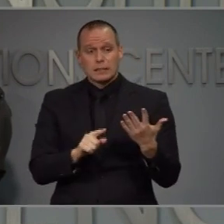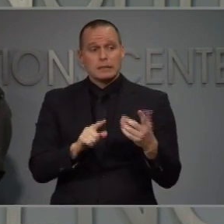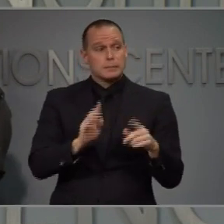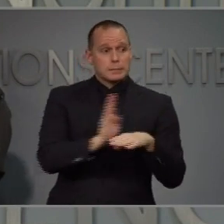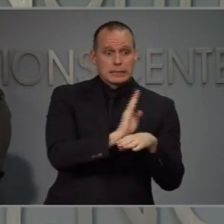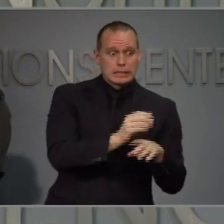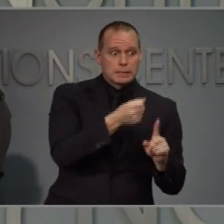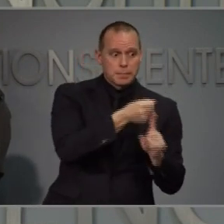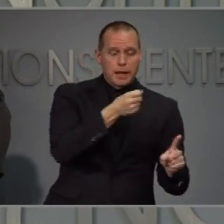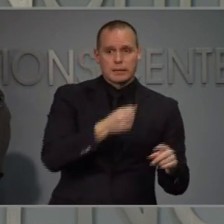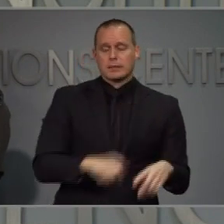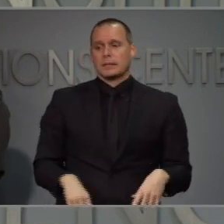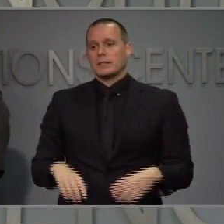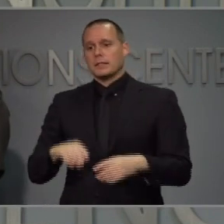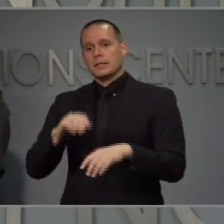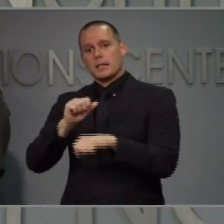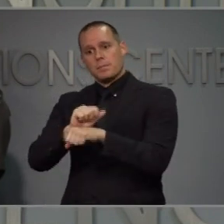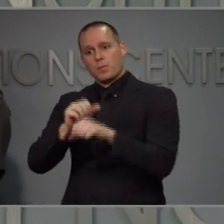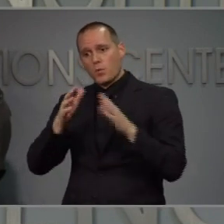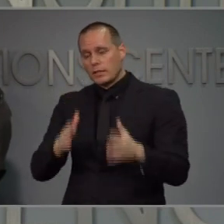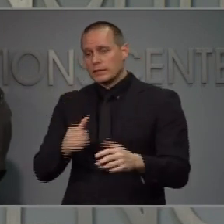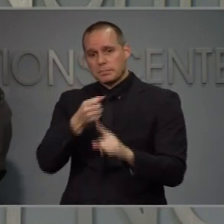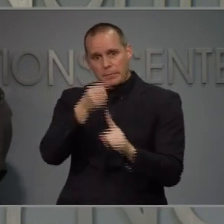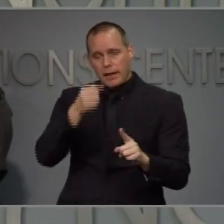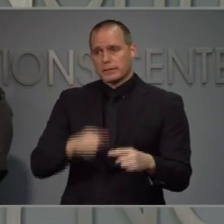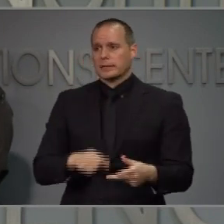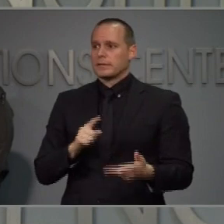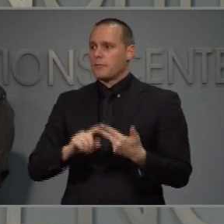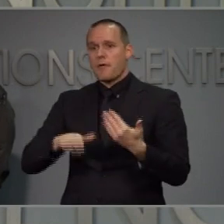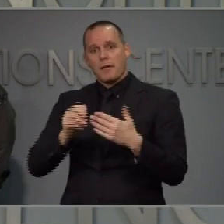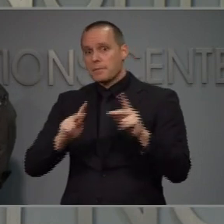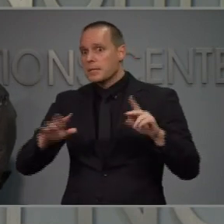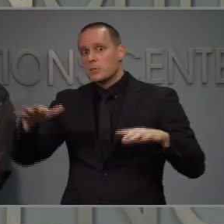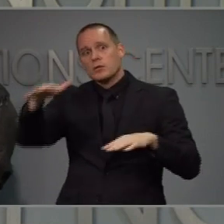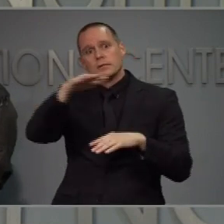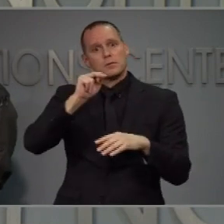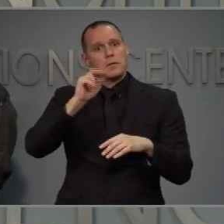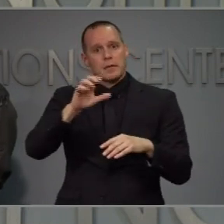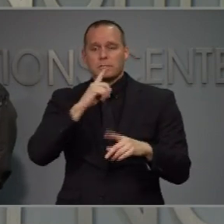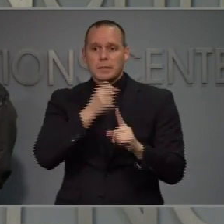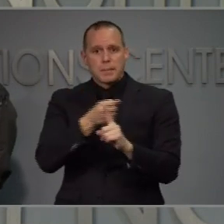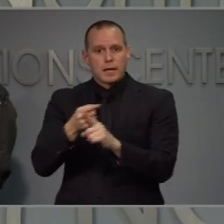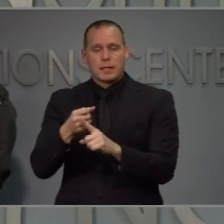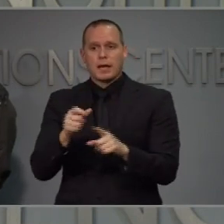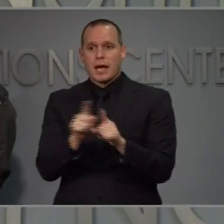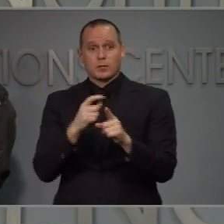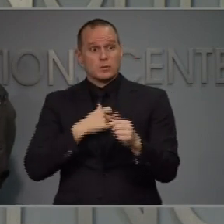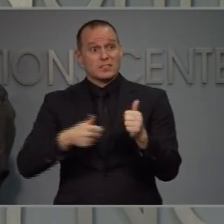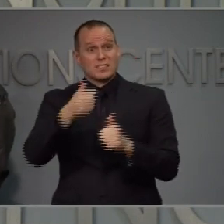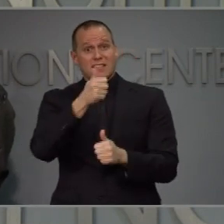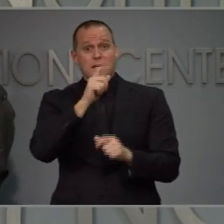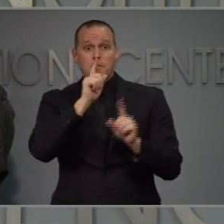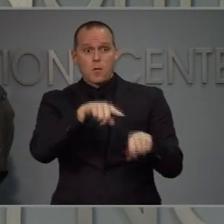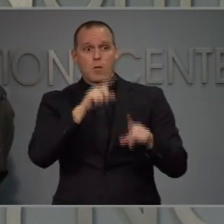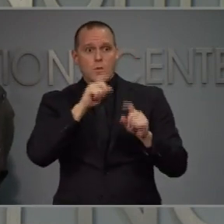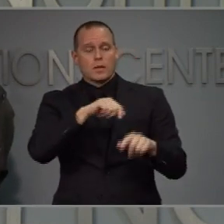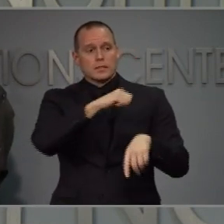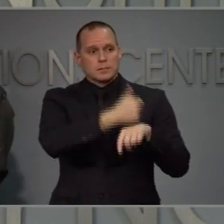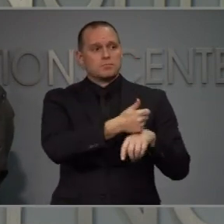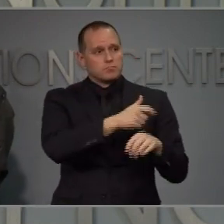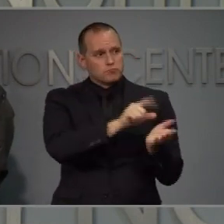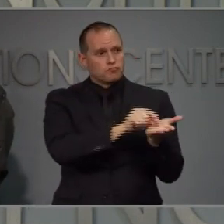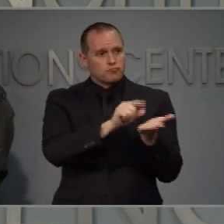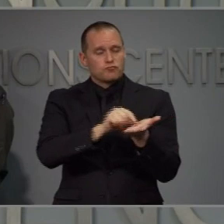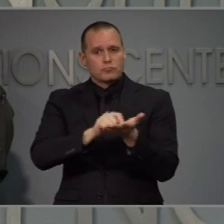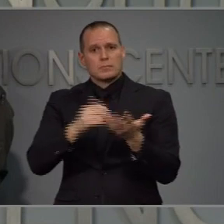as we form these regulations and orders as we go into phase 1 and phase